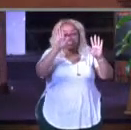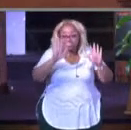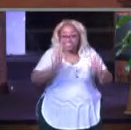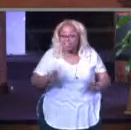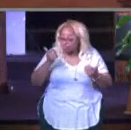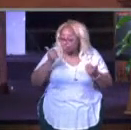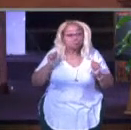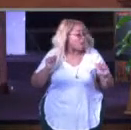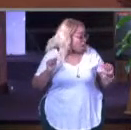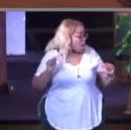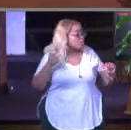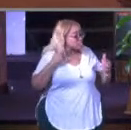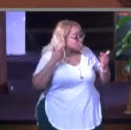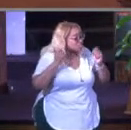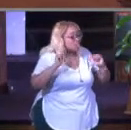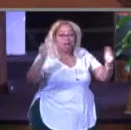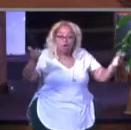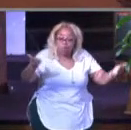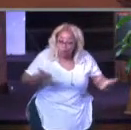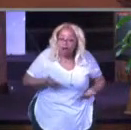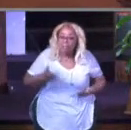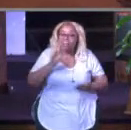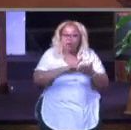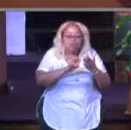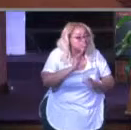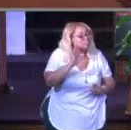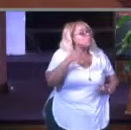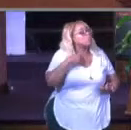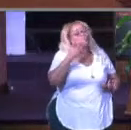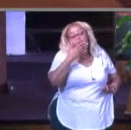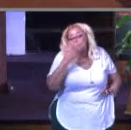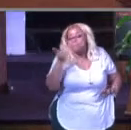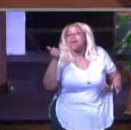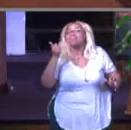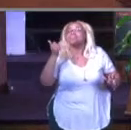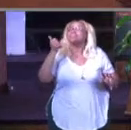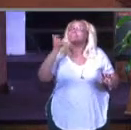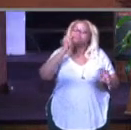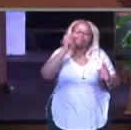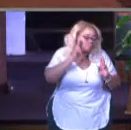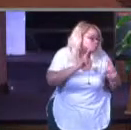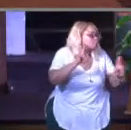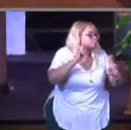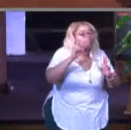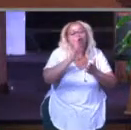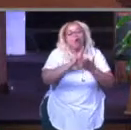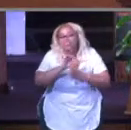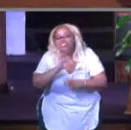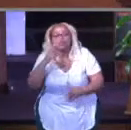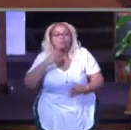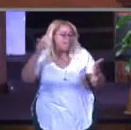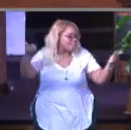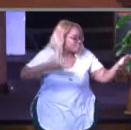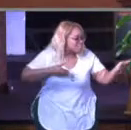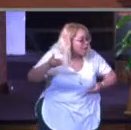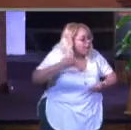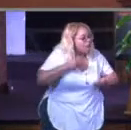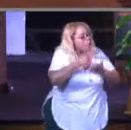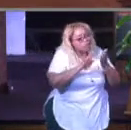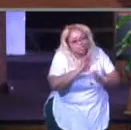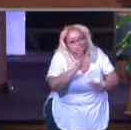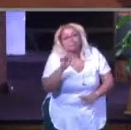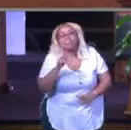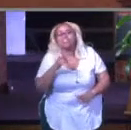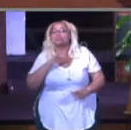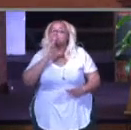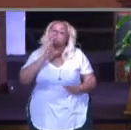we try to do that, don't we, church? We try to welcome the Holy Spirit. We do our best to be hospitable to the Holy Spirit. We invite the Holy Spirit